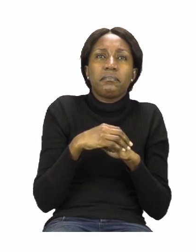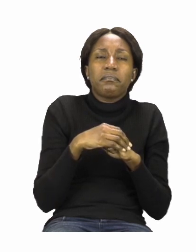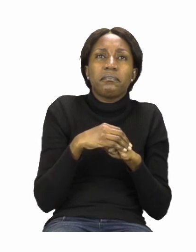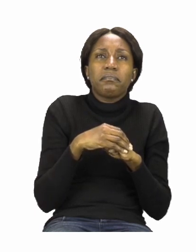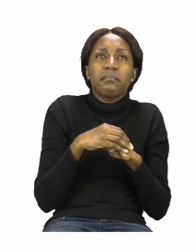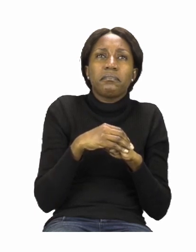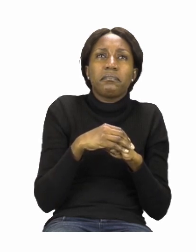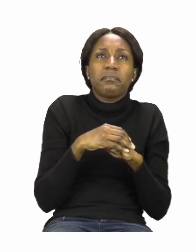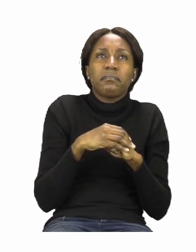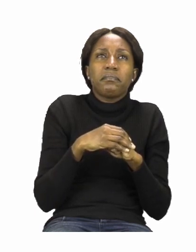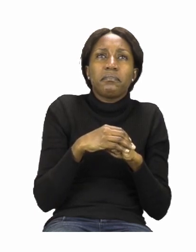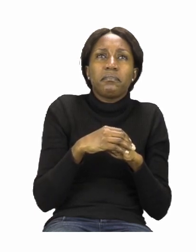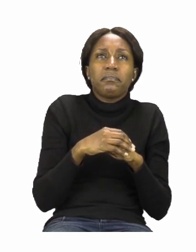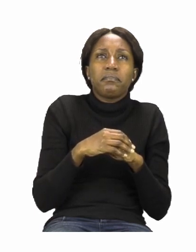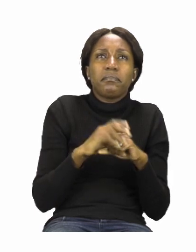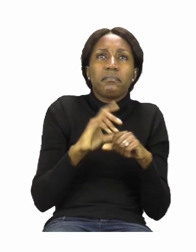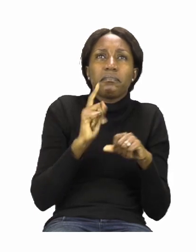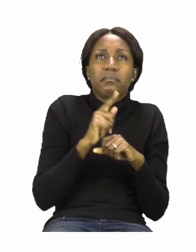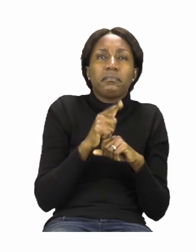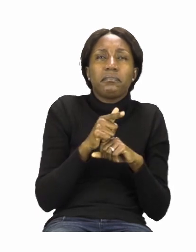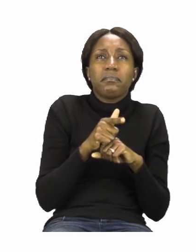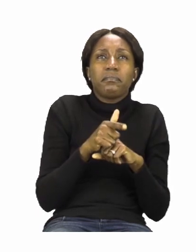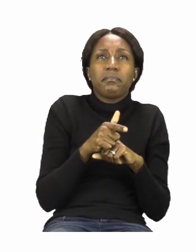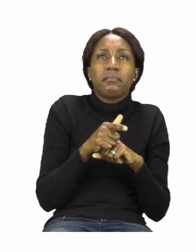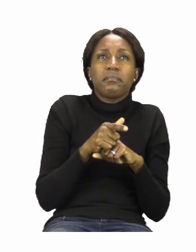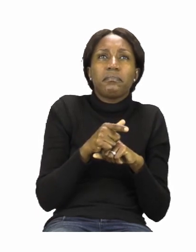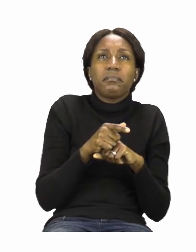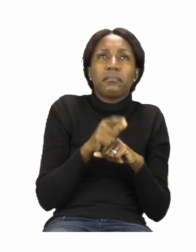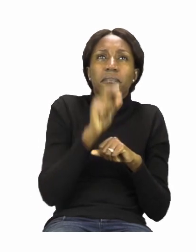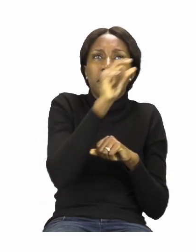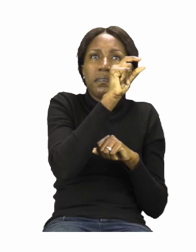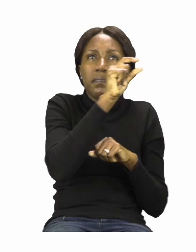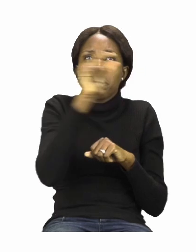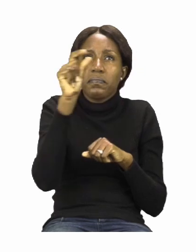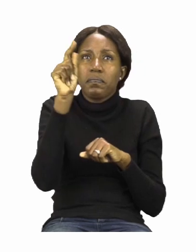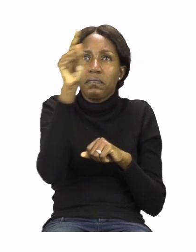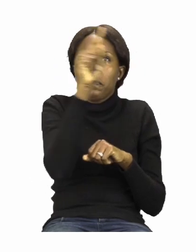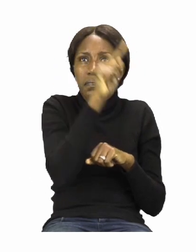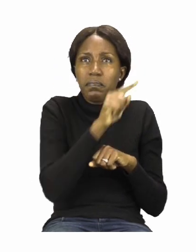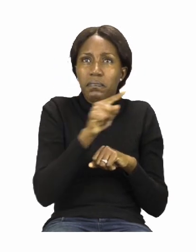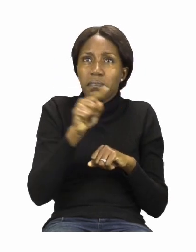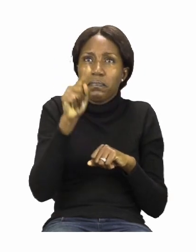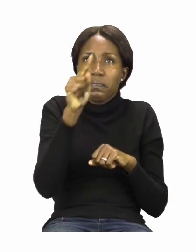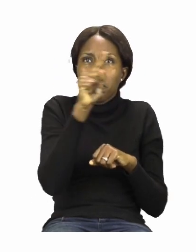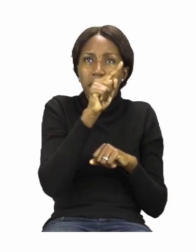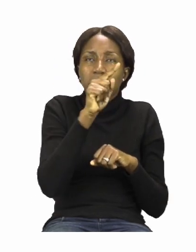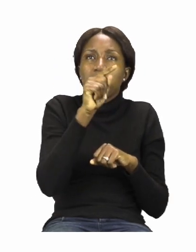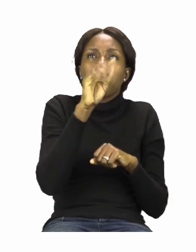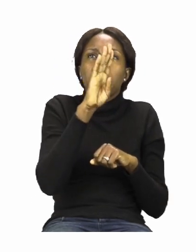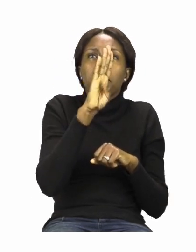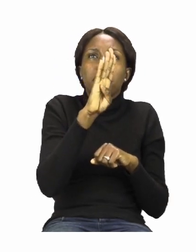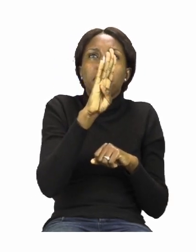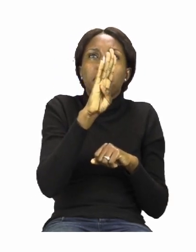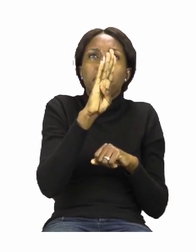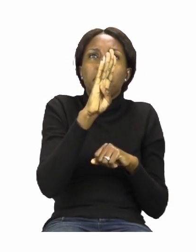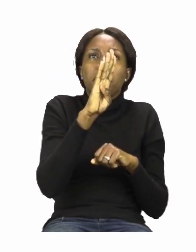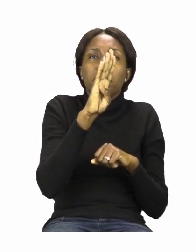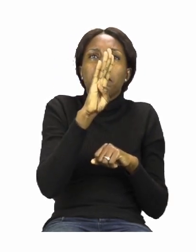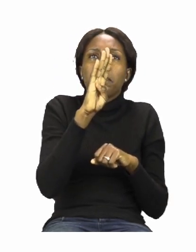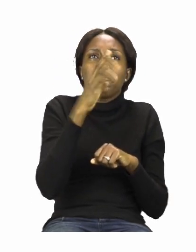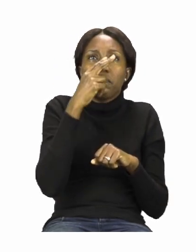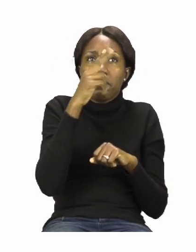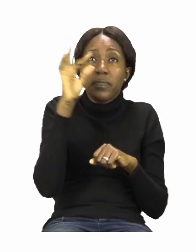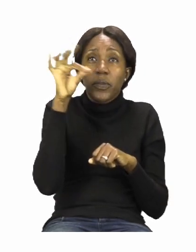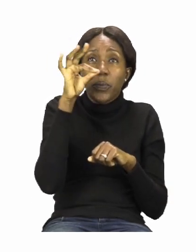to circle the B in the sentence where we can see our dear friend, the bee. The